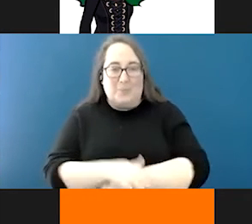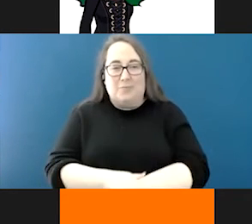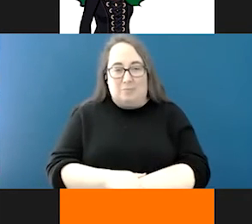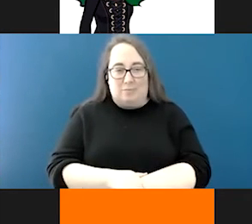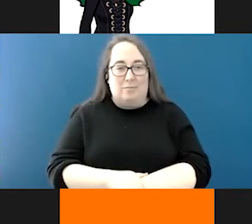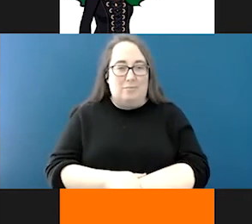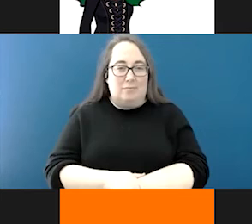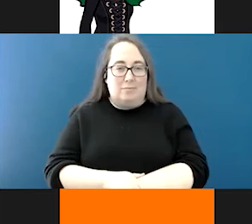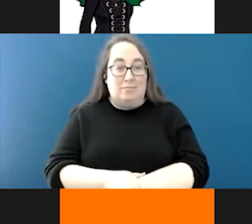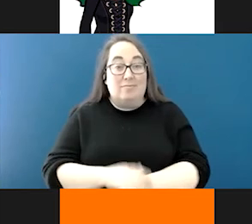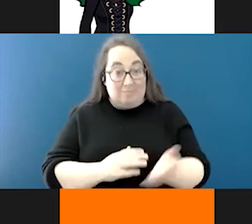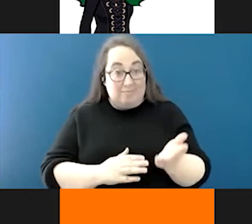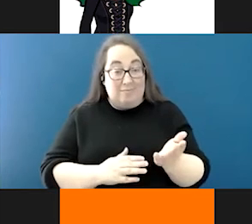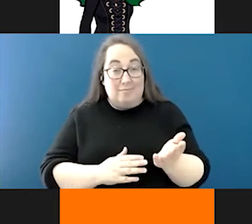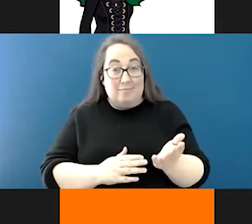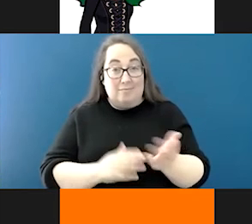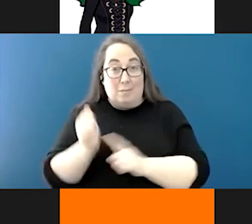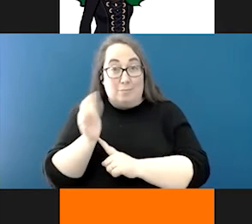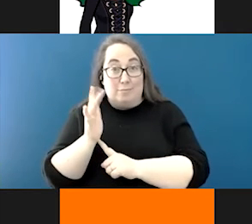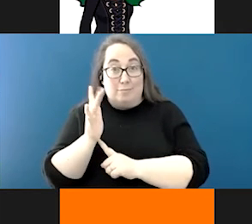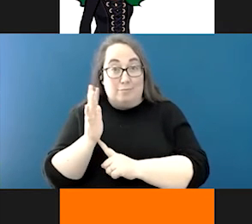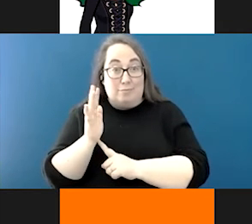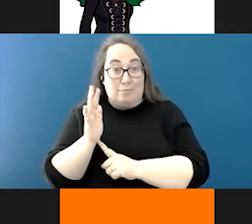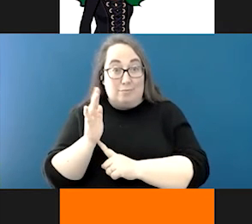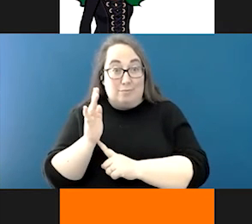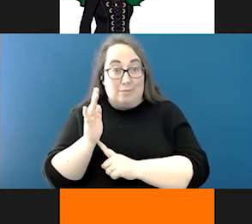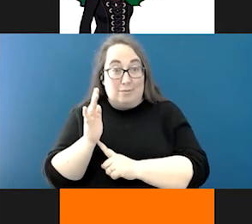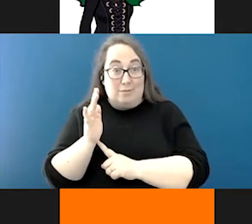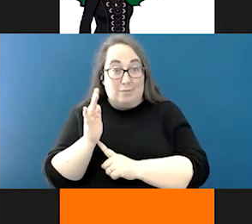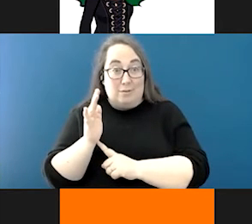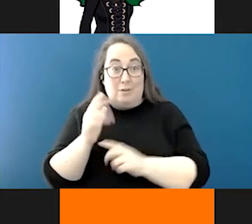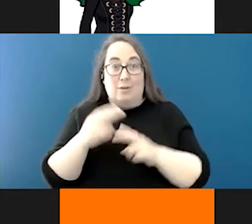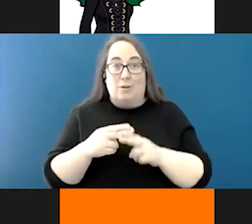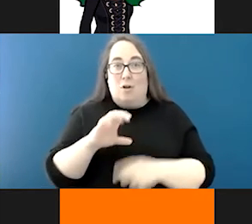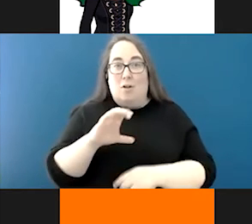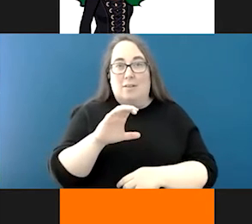or you can use, I think this is called a candle lighter.